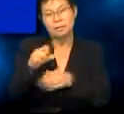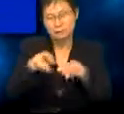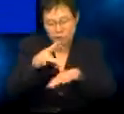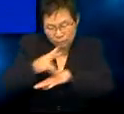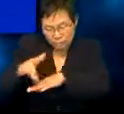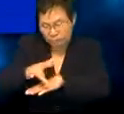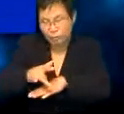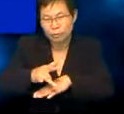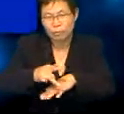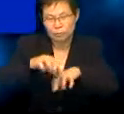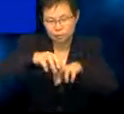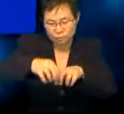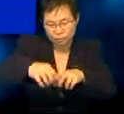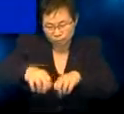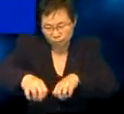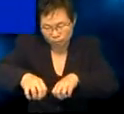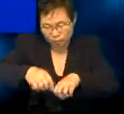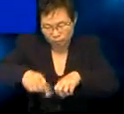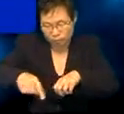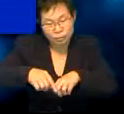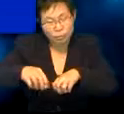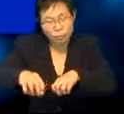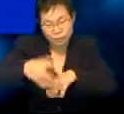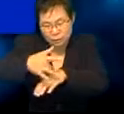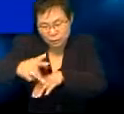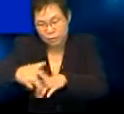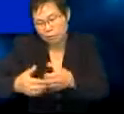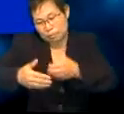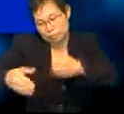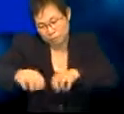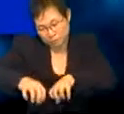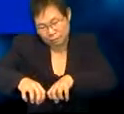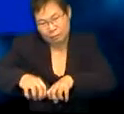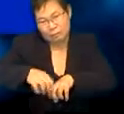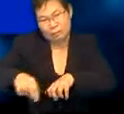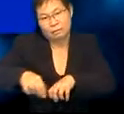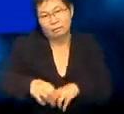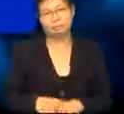the spaces between the particles in liquids are big.